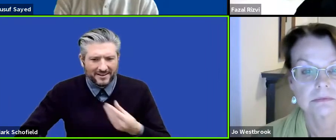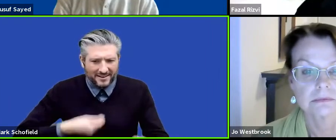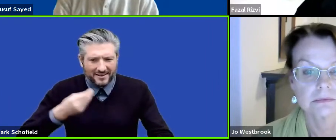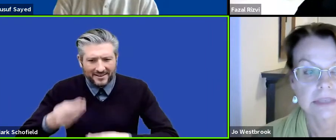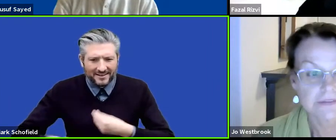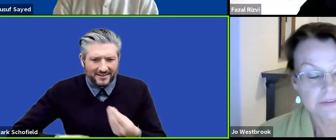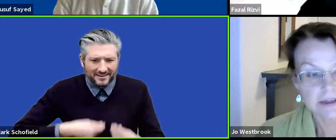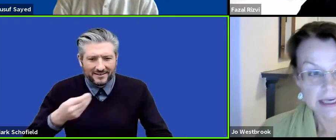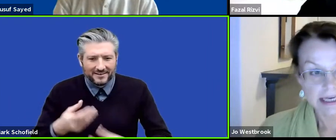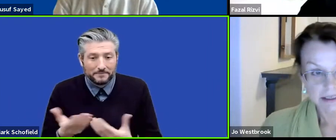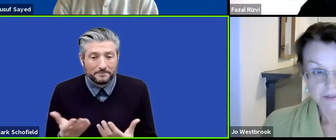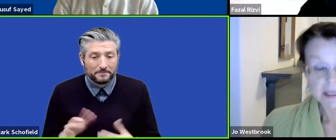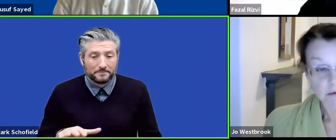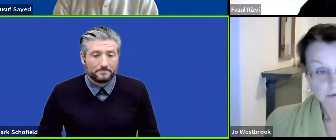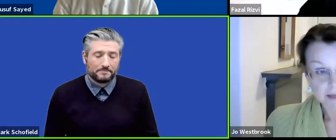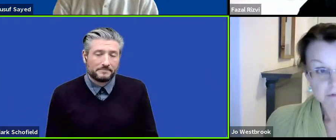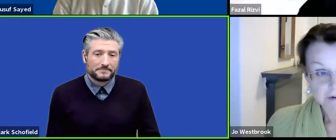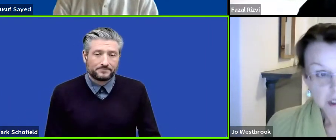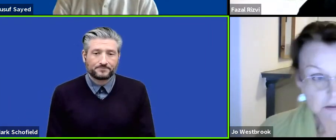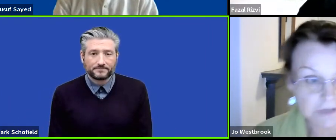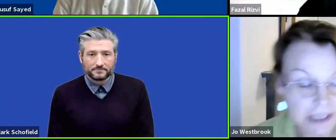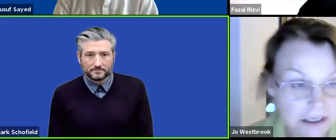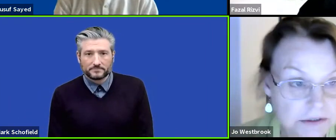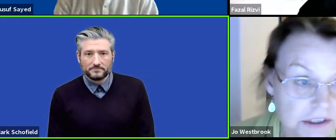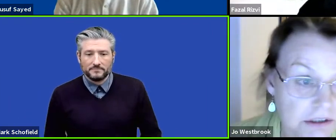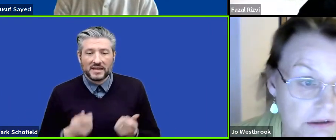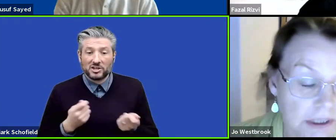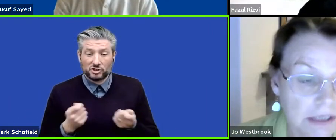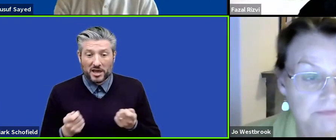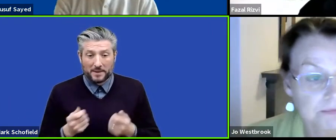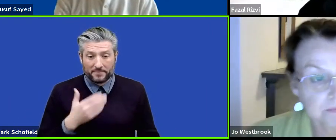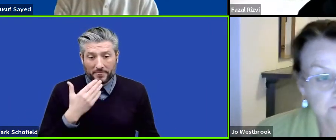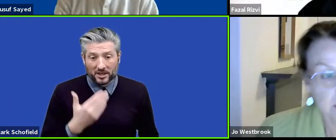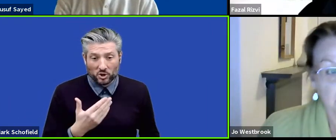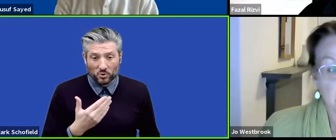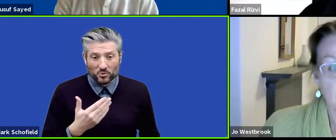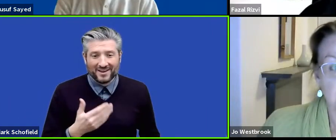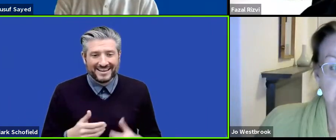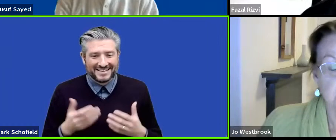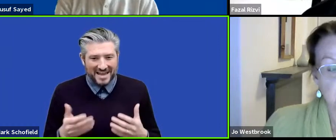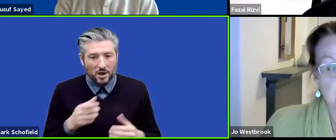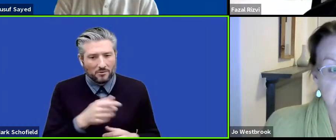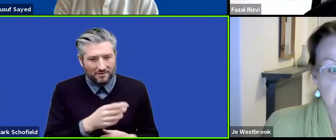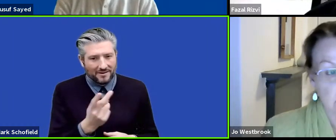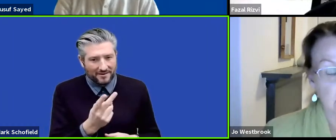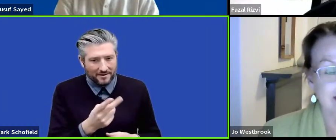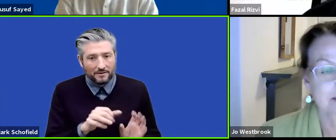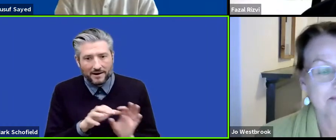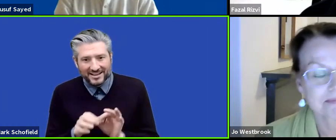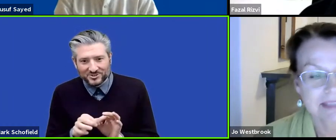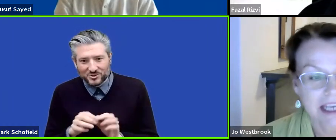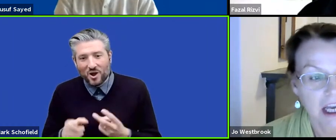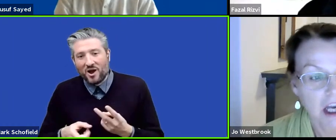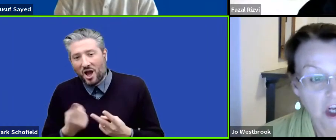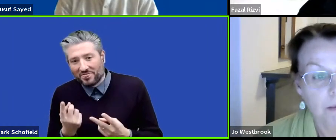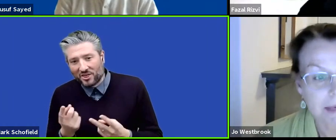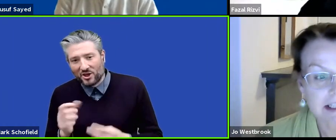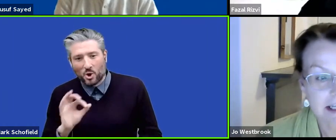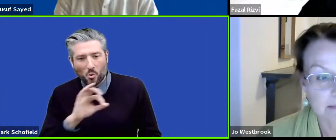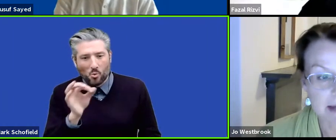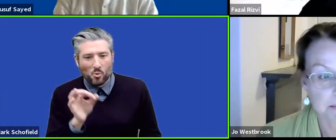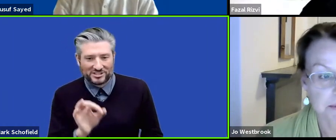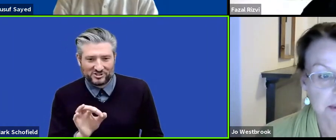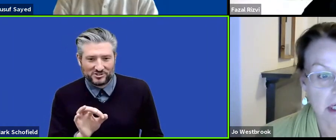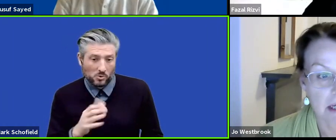fashion. And thank you. And that very usefully goes to Ricardo Sabati's